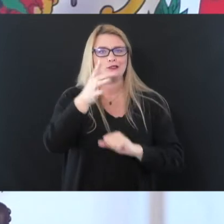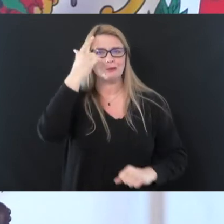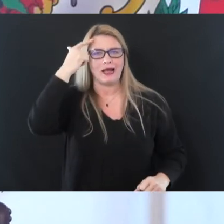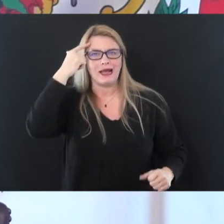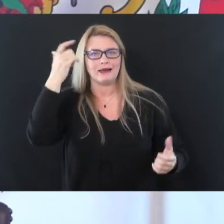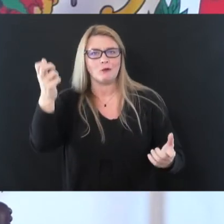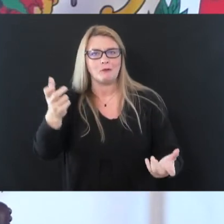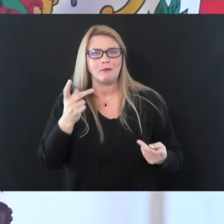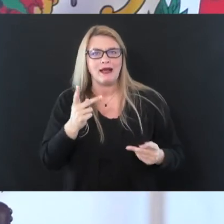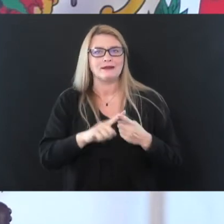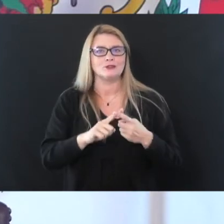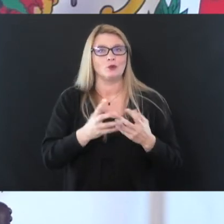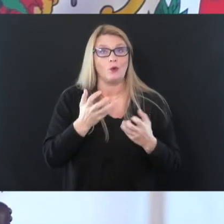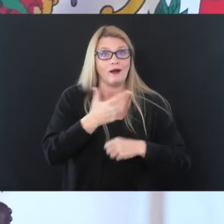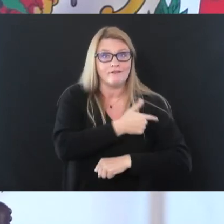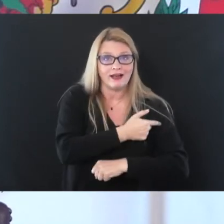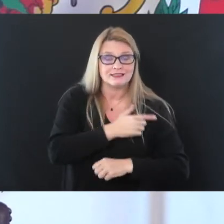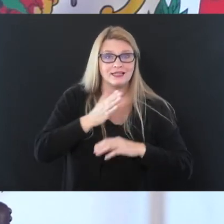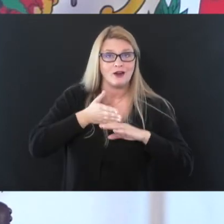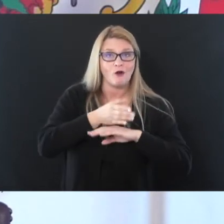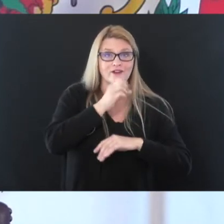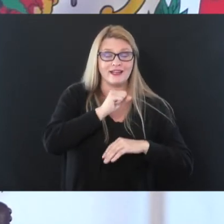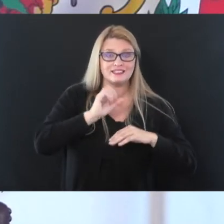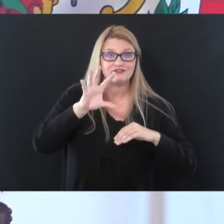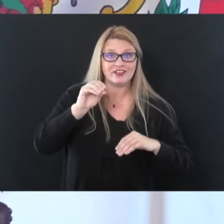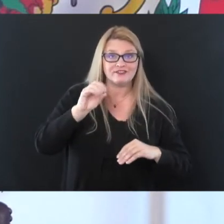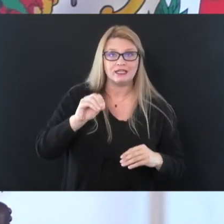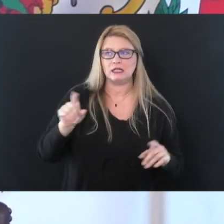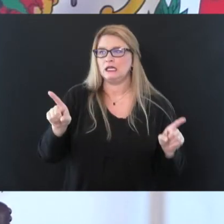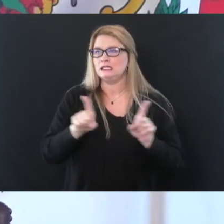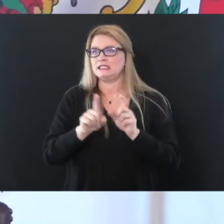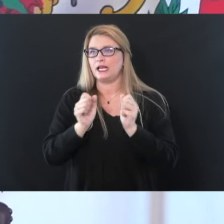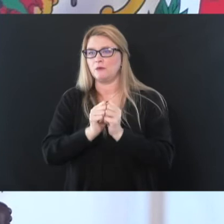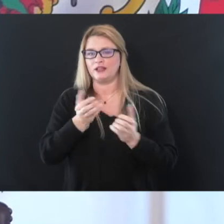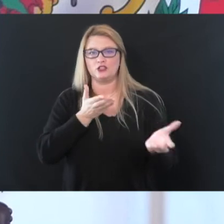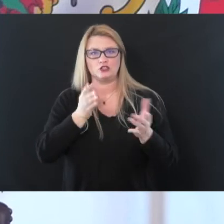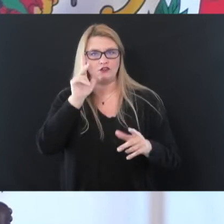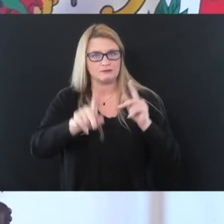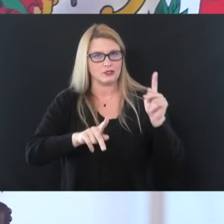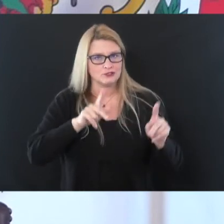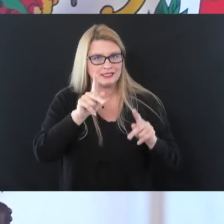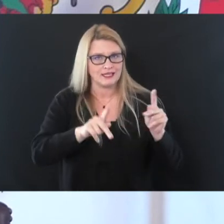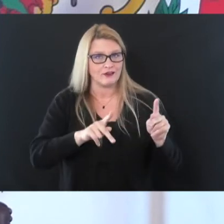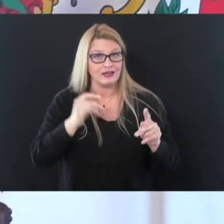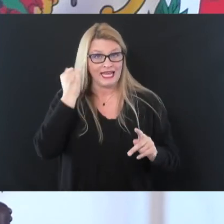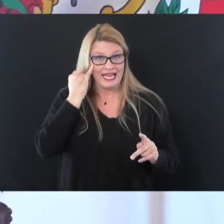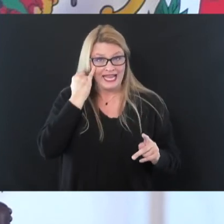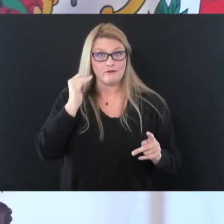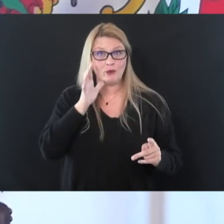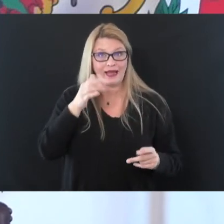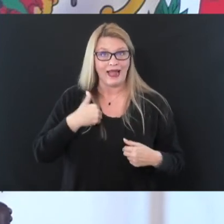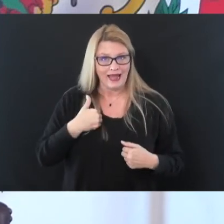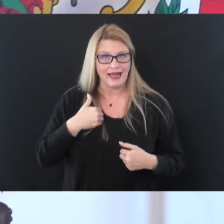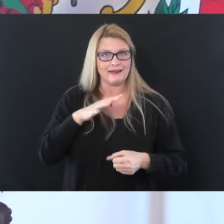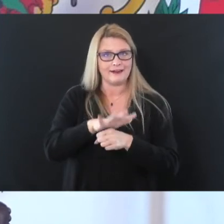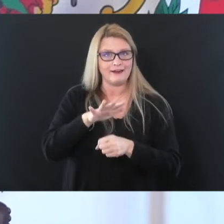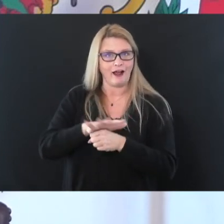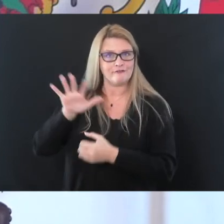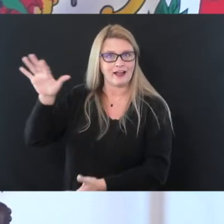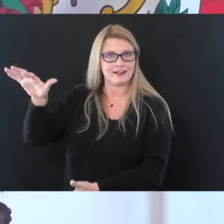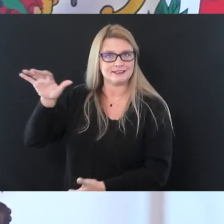they do, that are over 50. Same with our service personnel. If we had the vaccines, and if we had